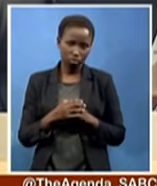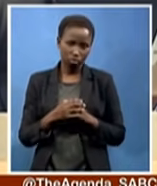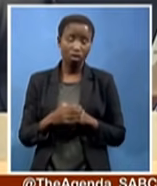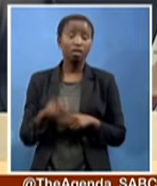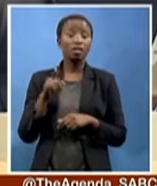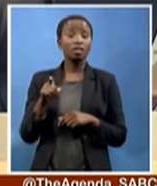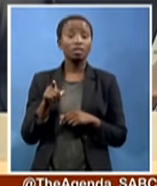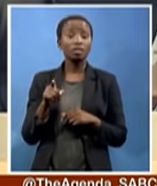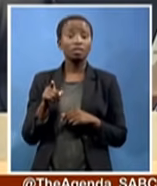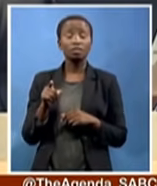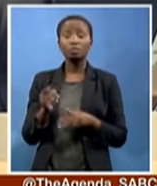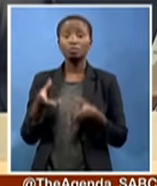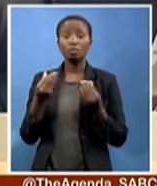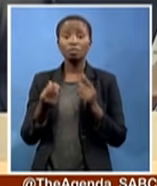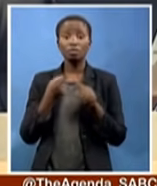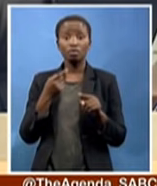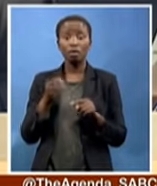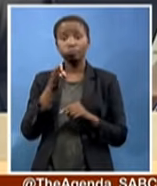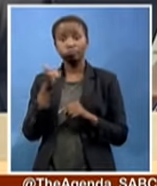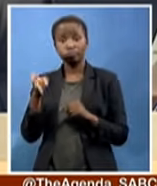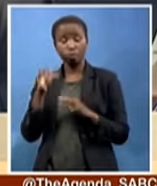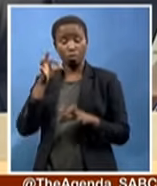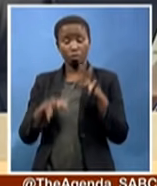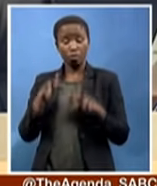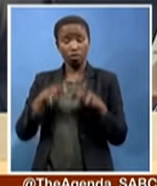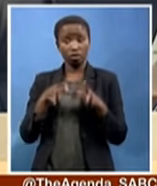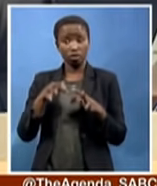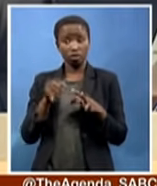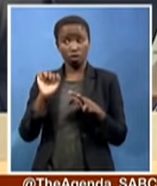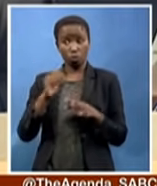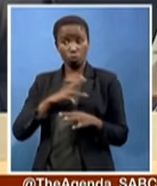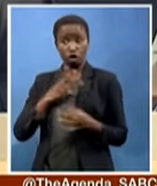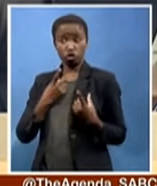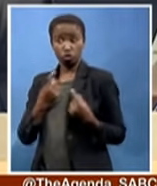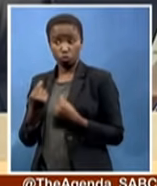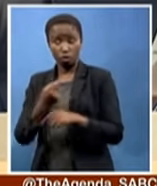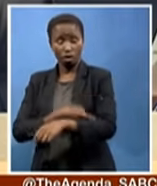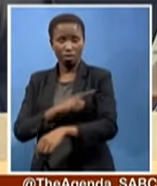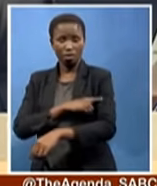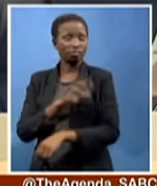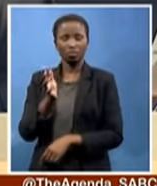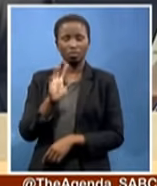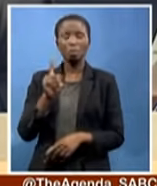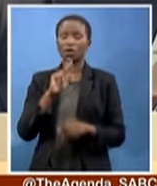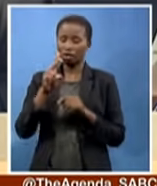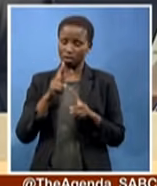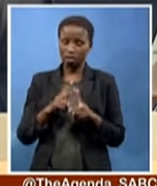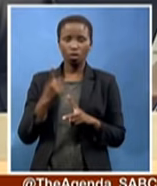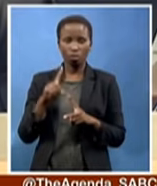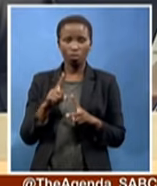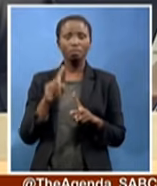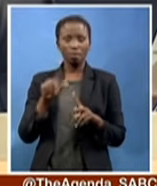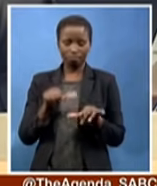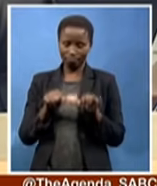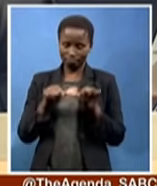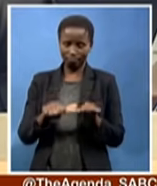and organizational capacity, but also by the continued existence of vested interests